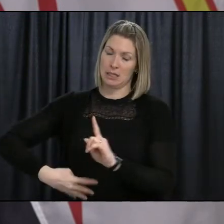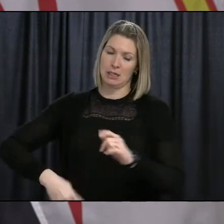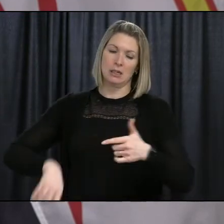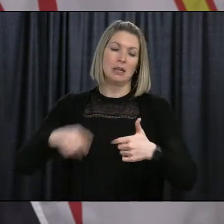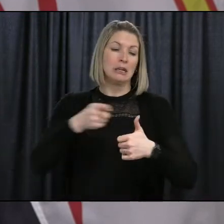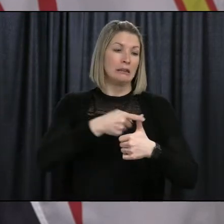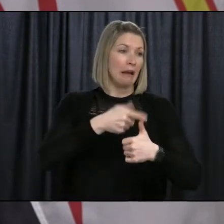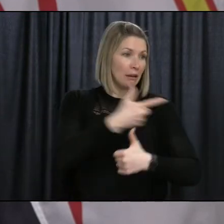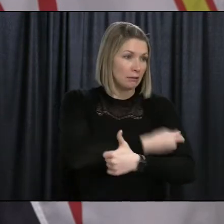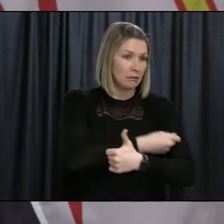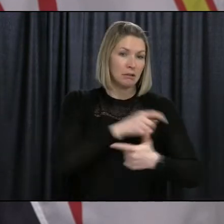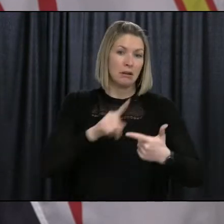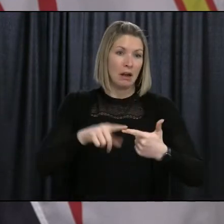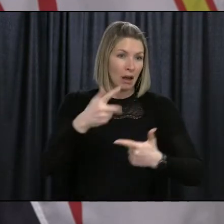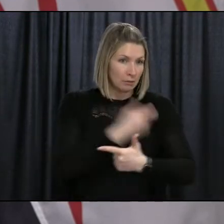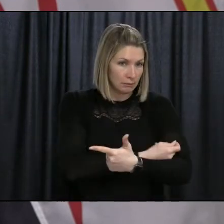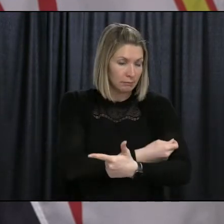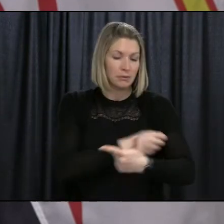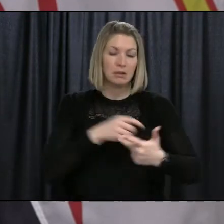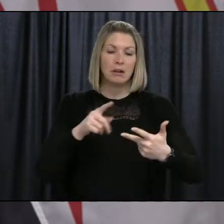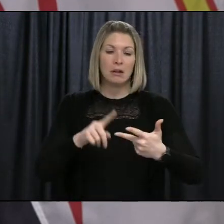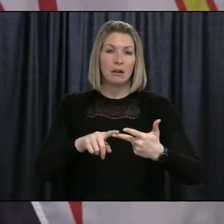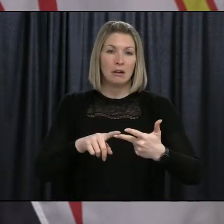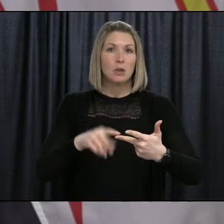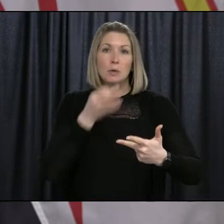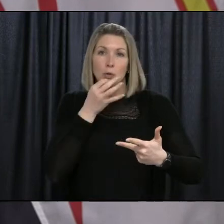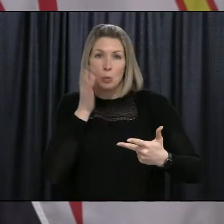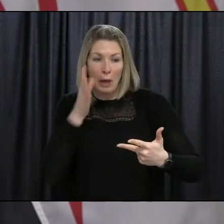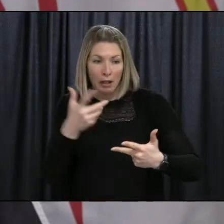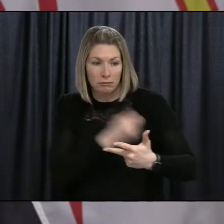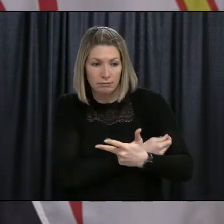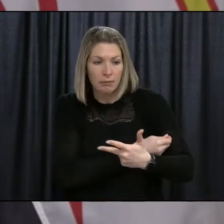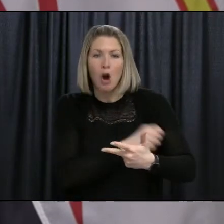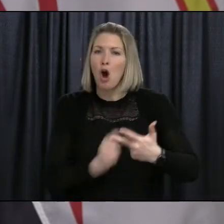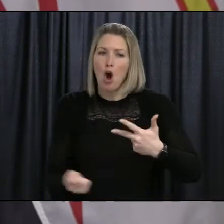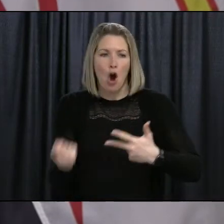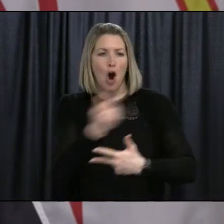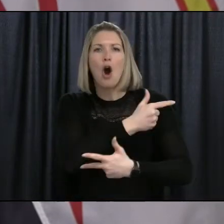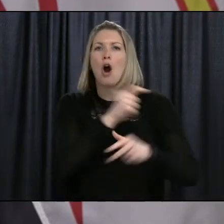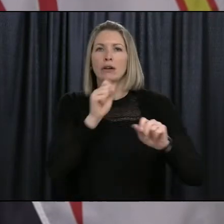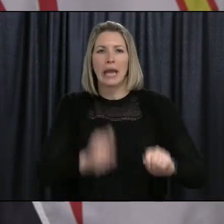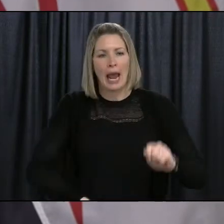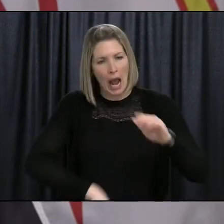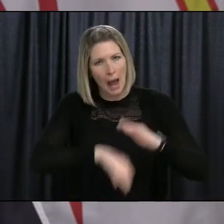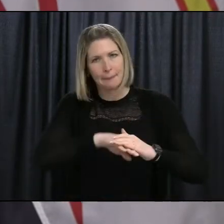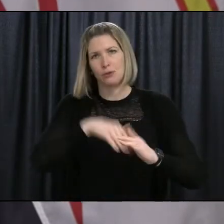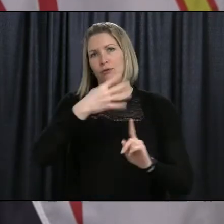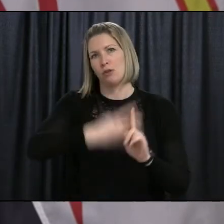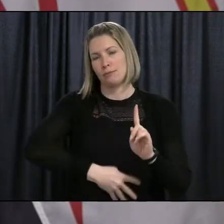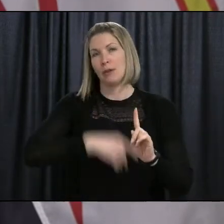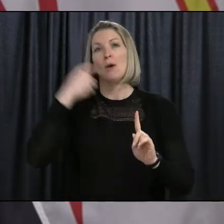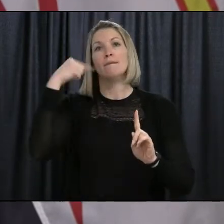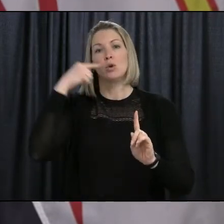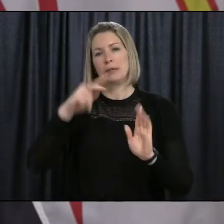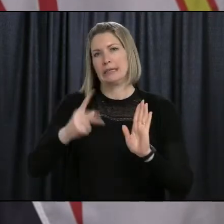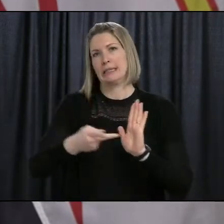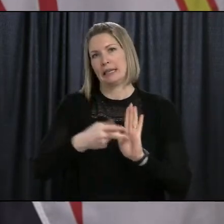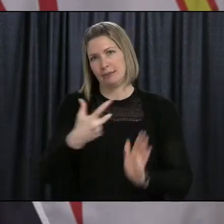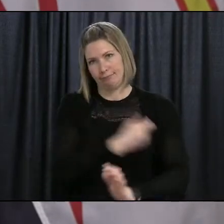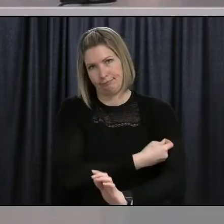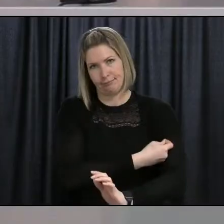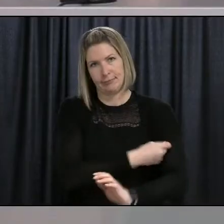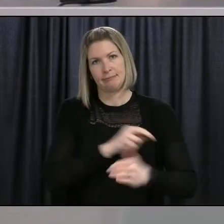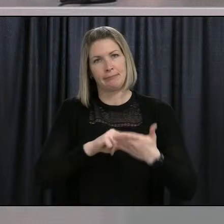be extending that interval as well. We want to get as many people protected with that good, effective one dose as we can.